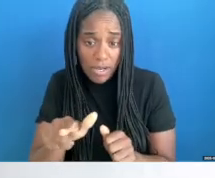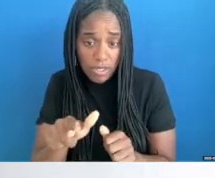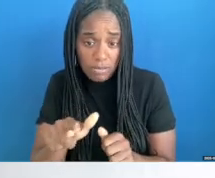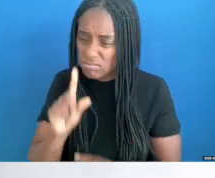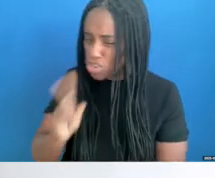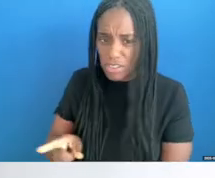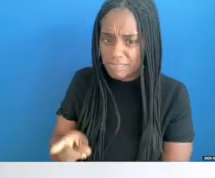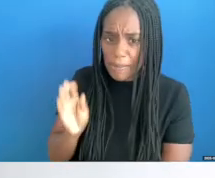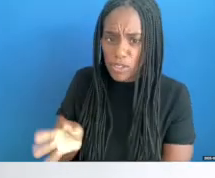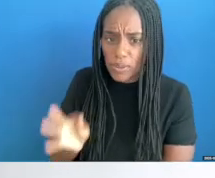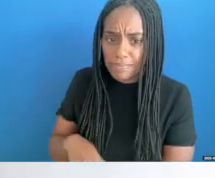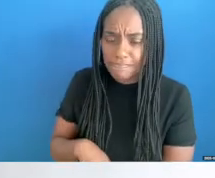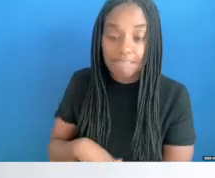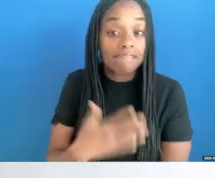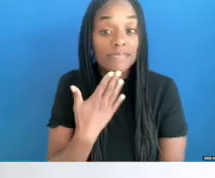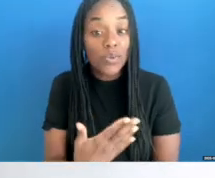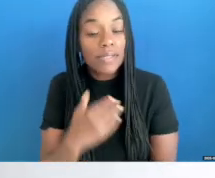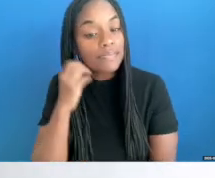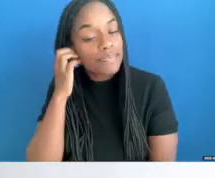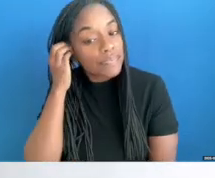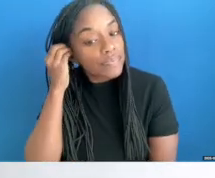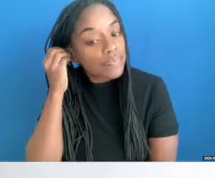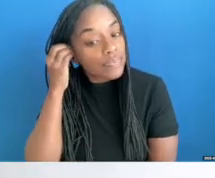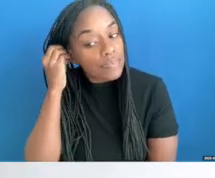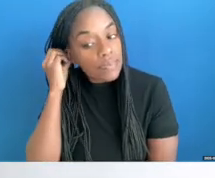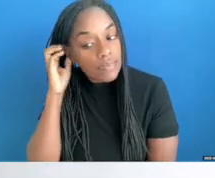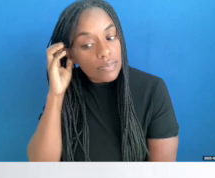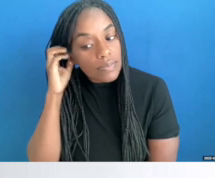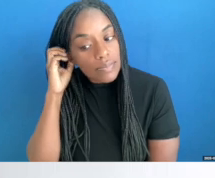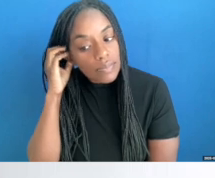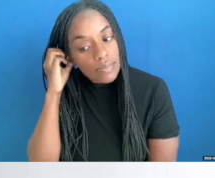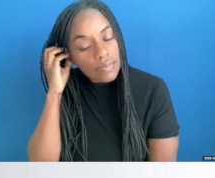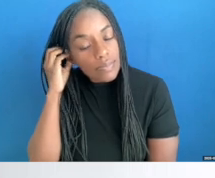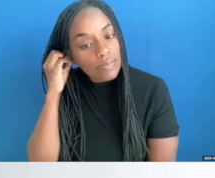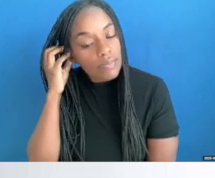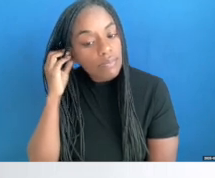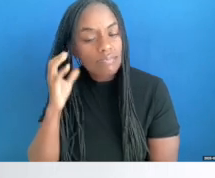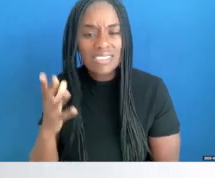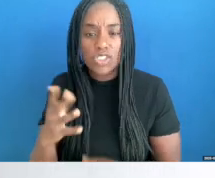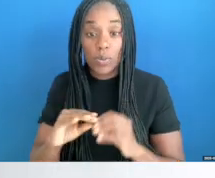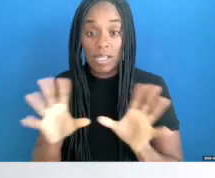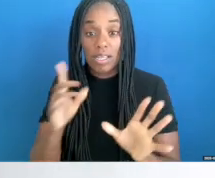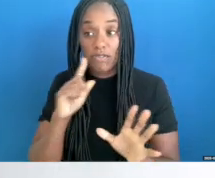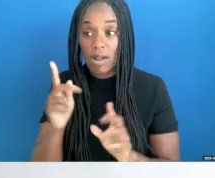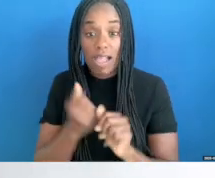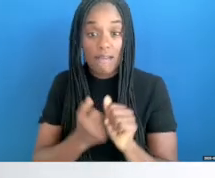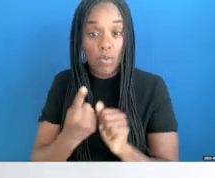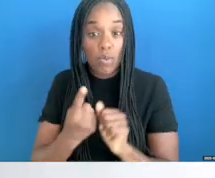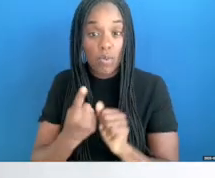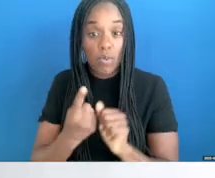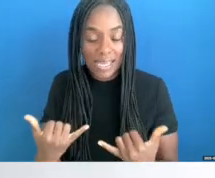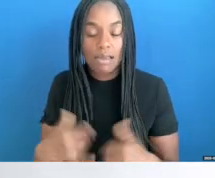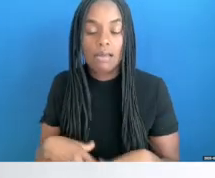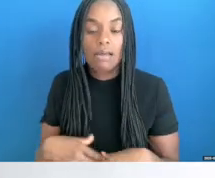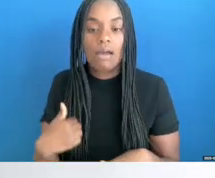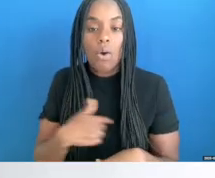absolutely. Great, thank you. And just so that we're clear for folks today too, what we're looking for, we are really